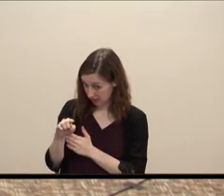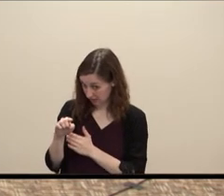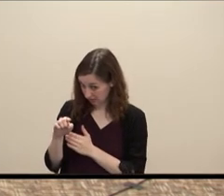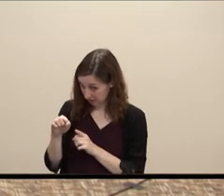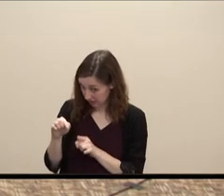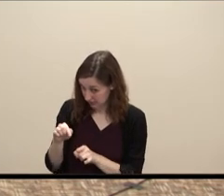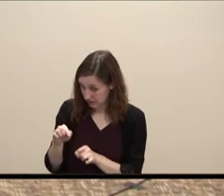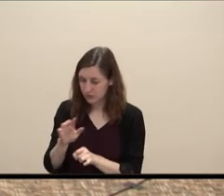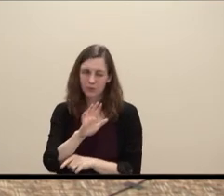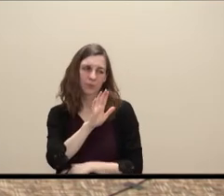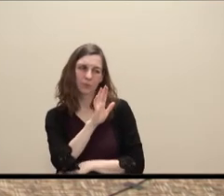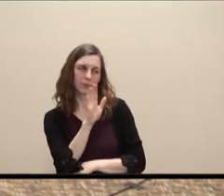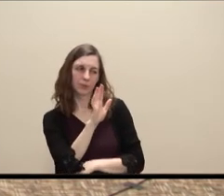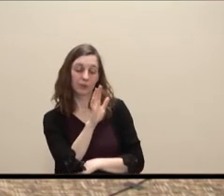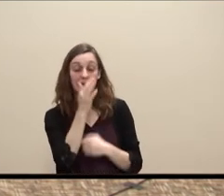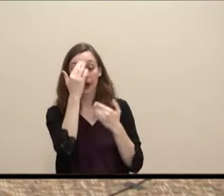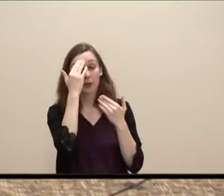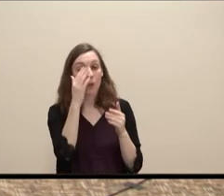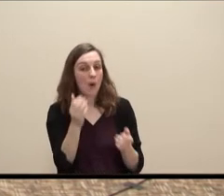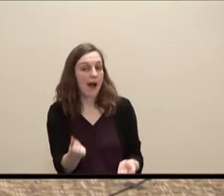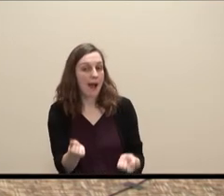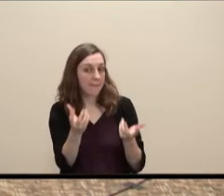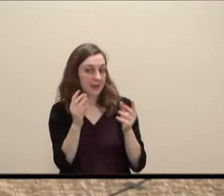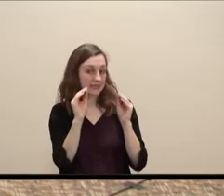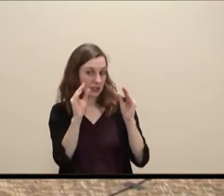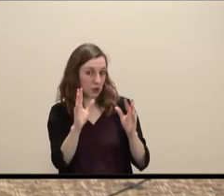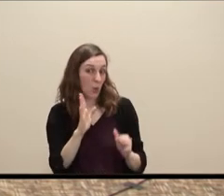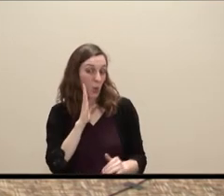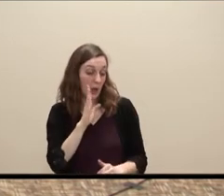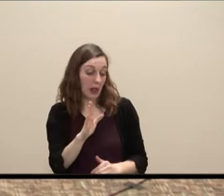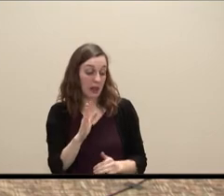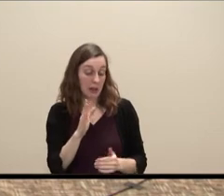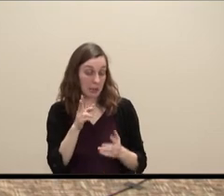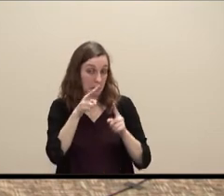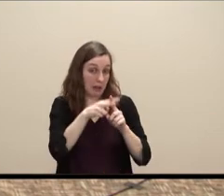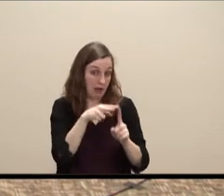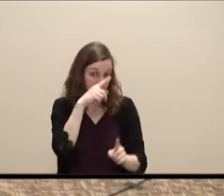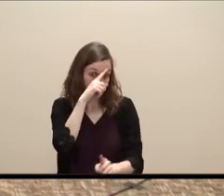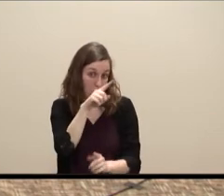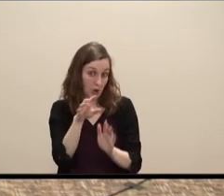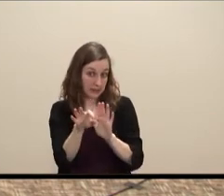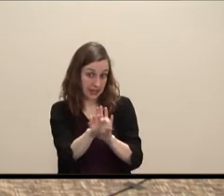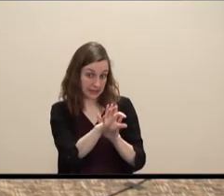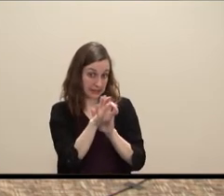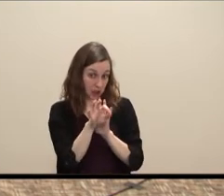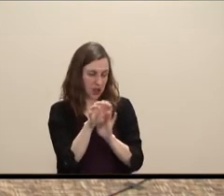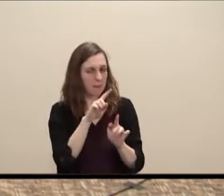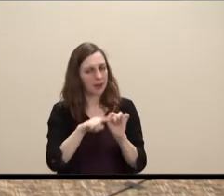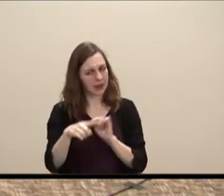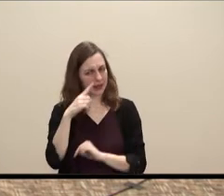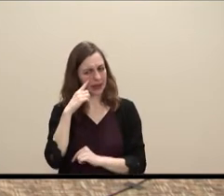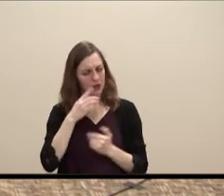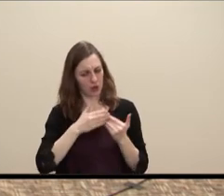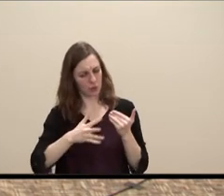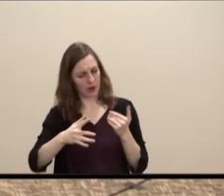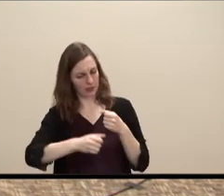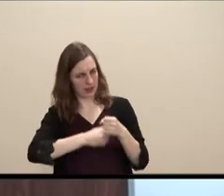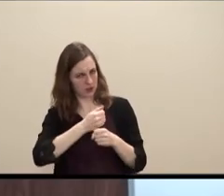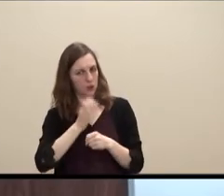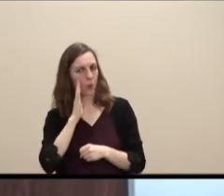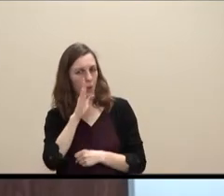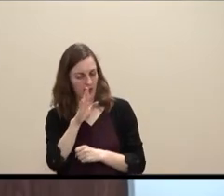sir. I don't know how many teachers will submit for designation, but I see that throughout the years we'll be submitting more and more